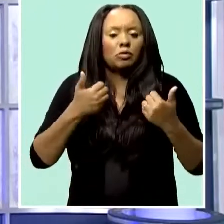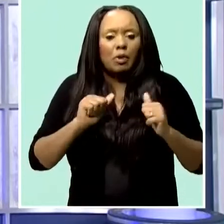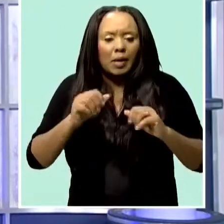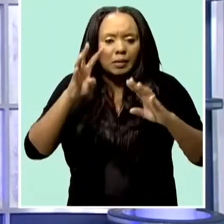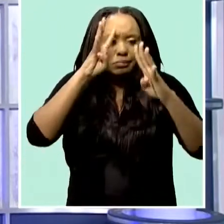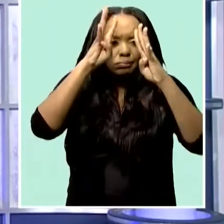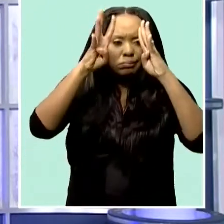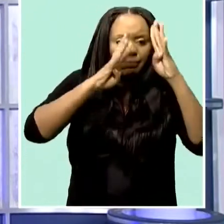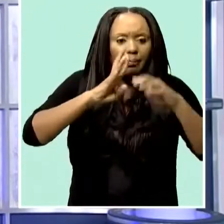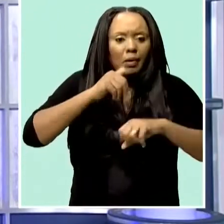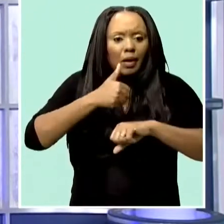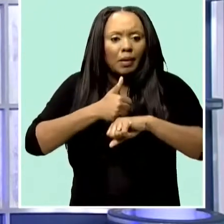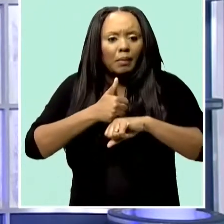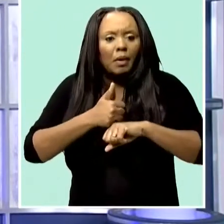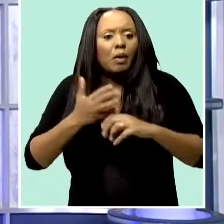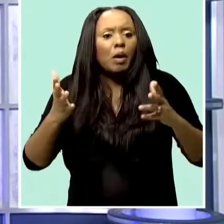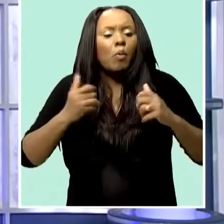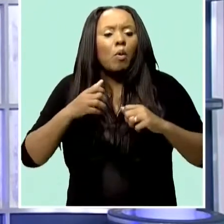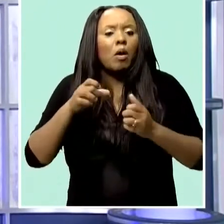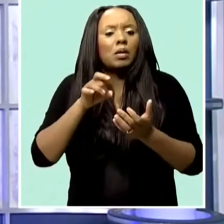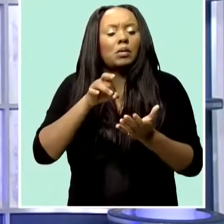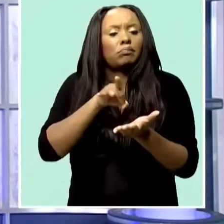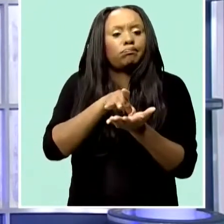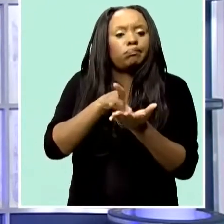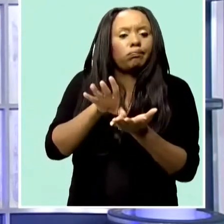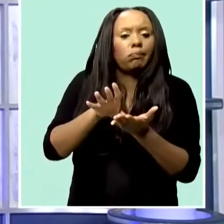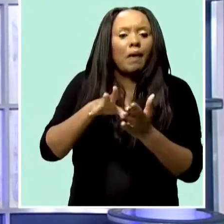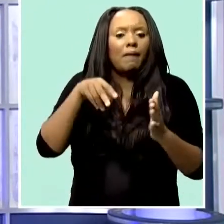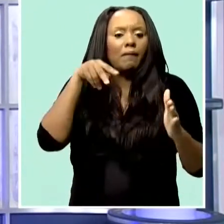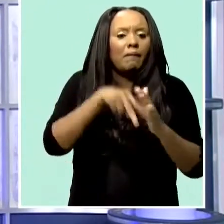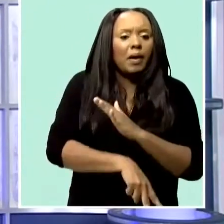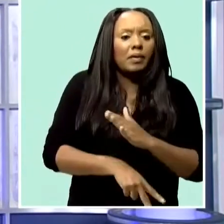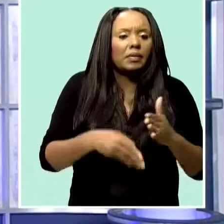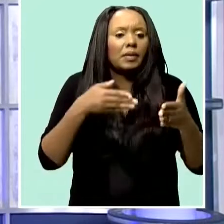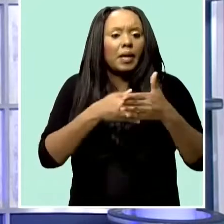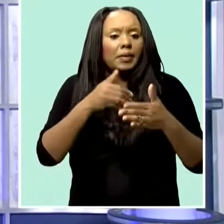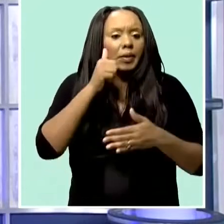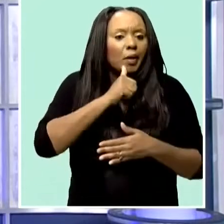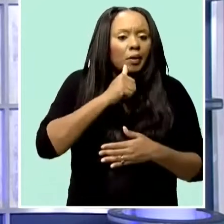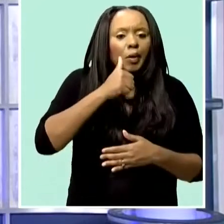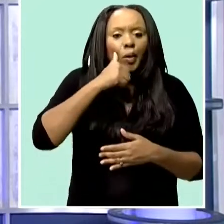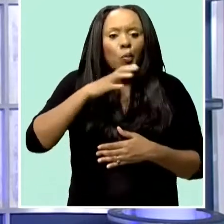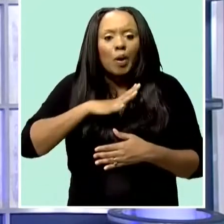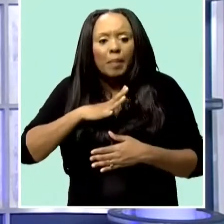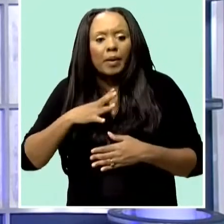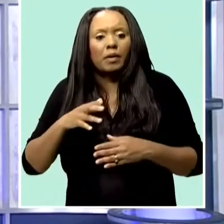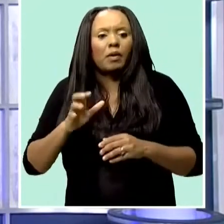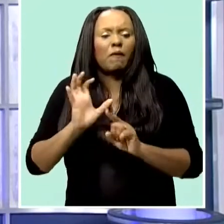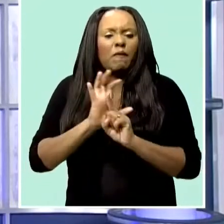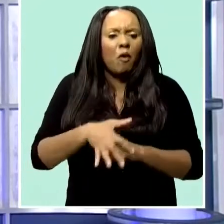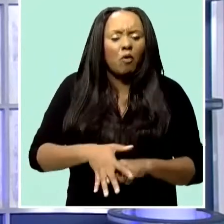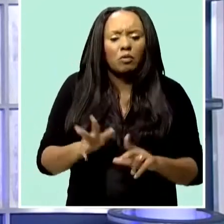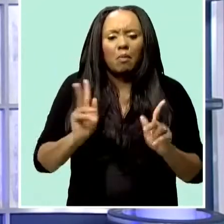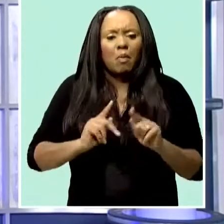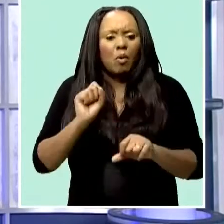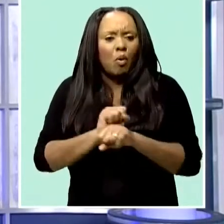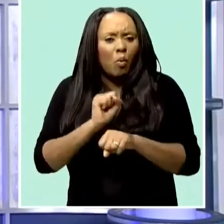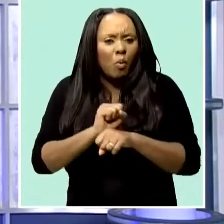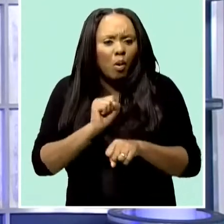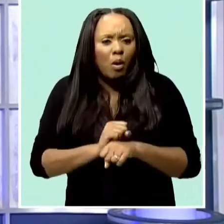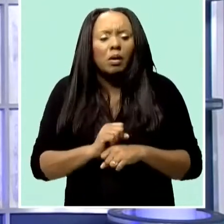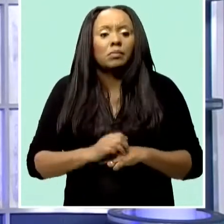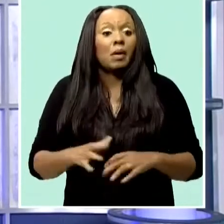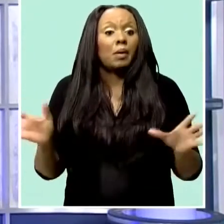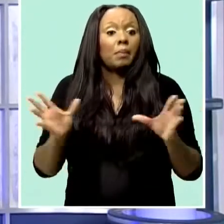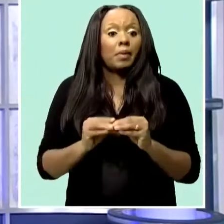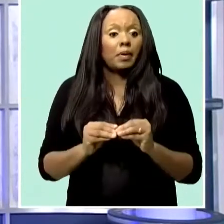of violence against girls and women, trafficking, forced labour and modern slavery. A meeting of the International Organization on Migration was